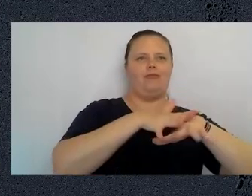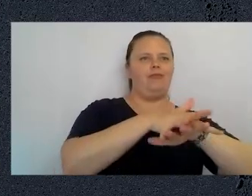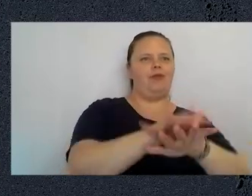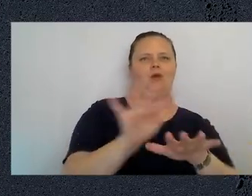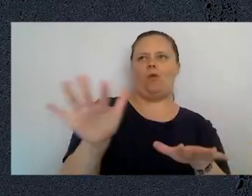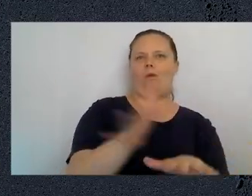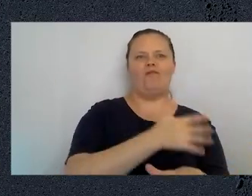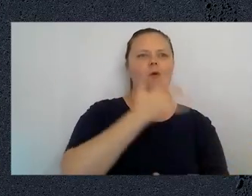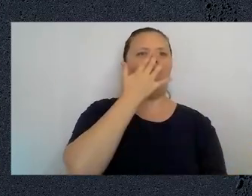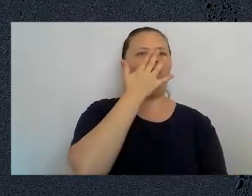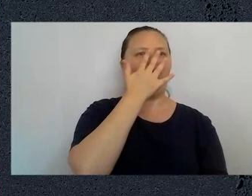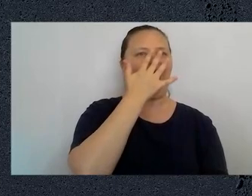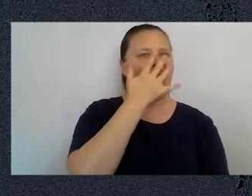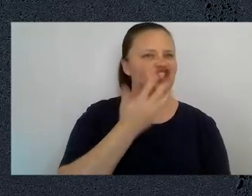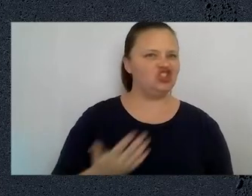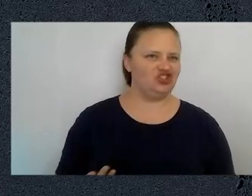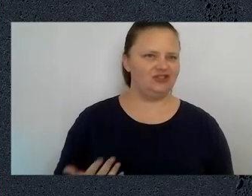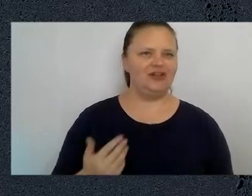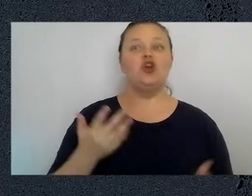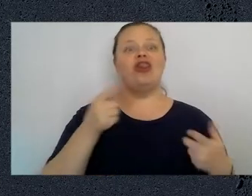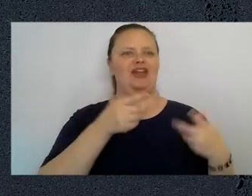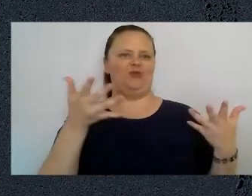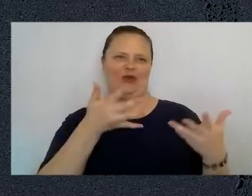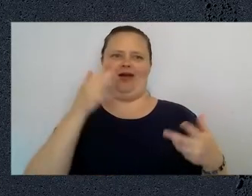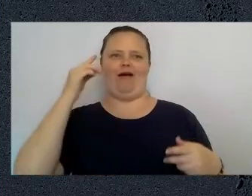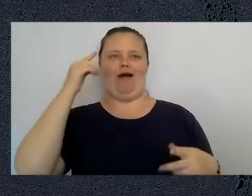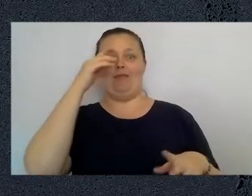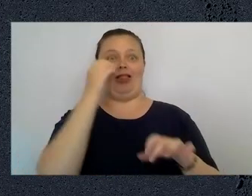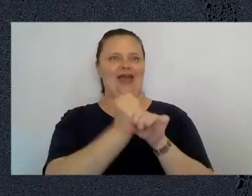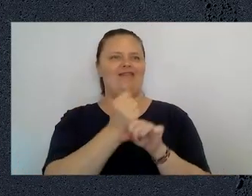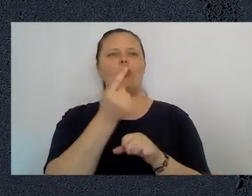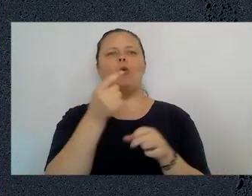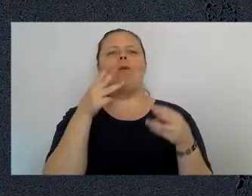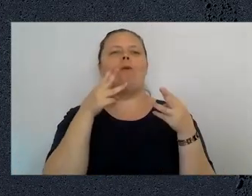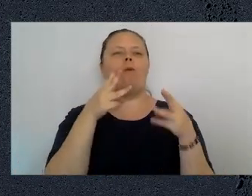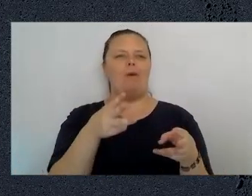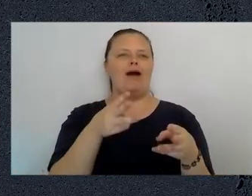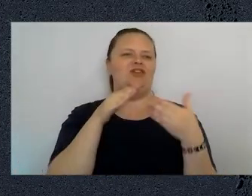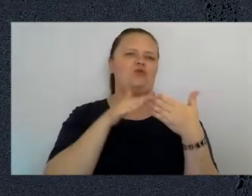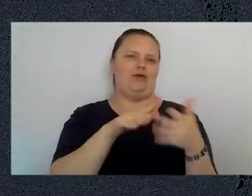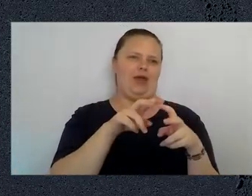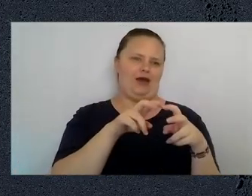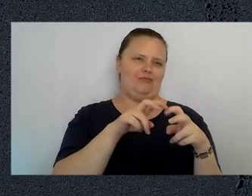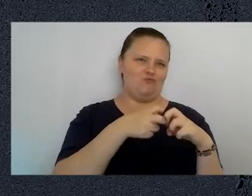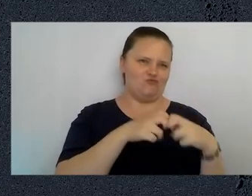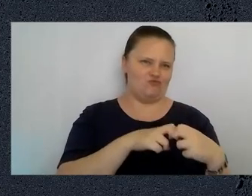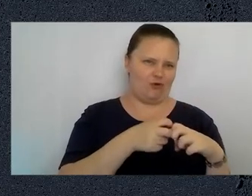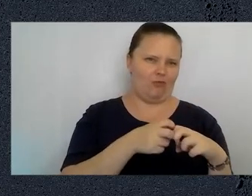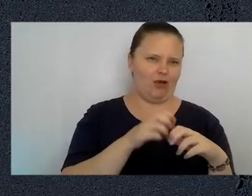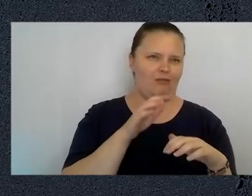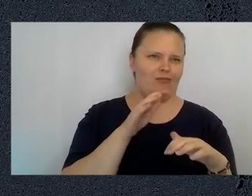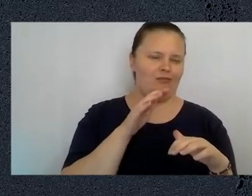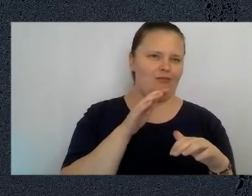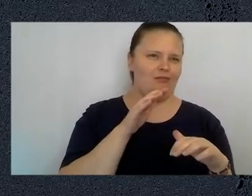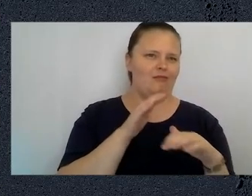ages. So that's where I believe is also one of the ways of tackling the problem of, you know, dealing with how